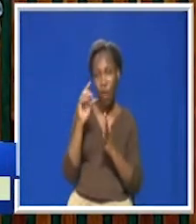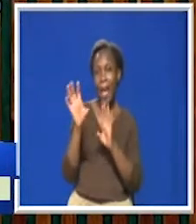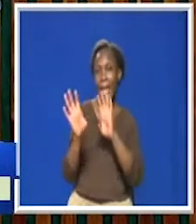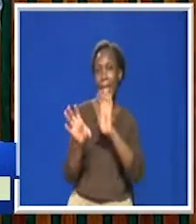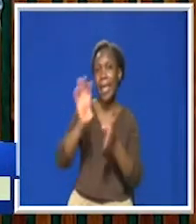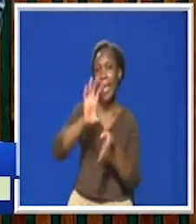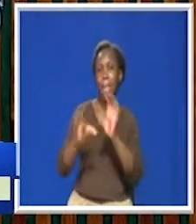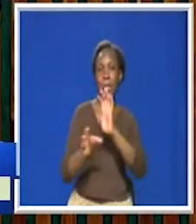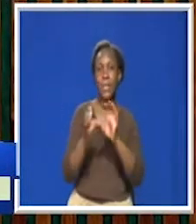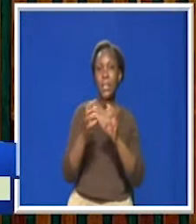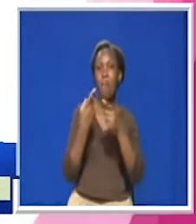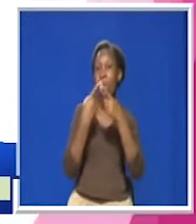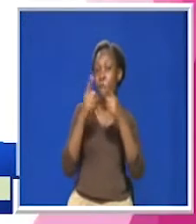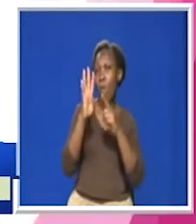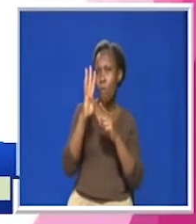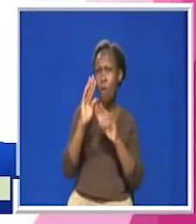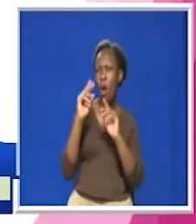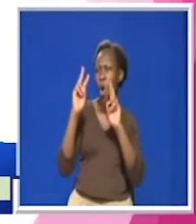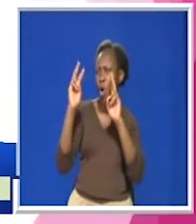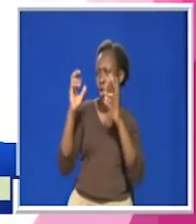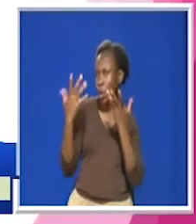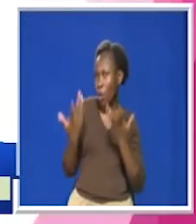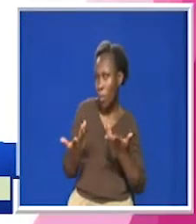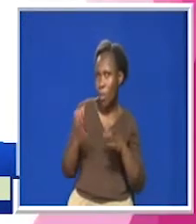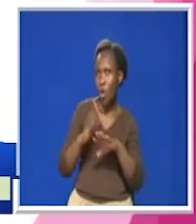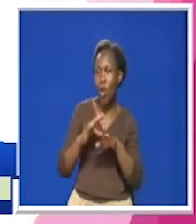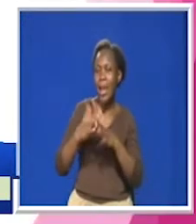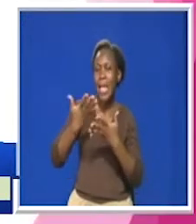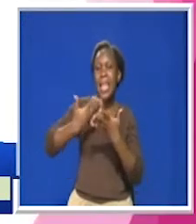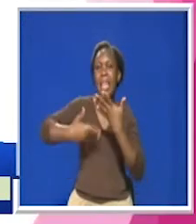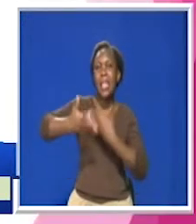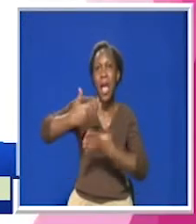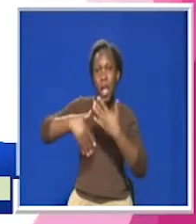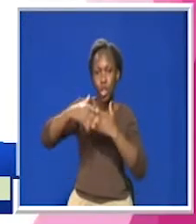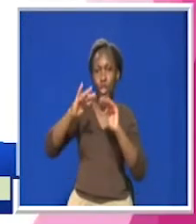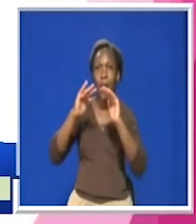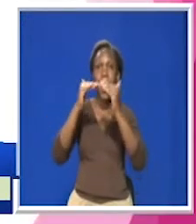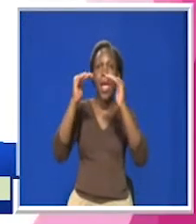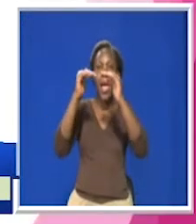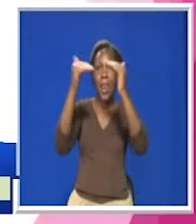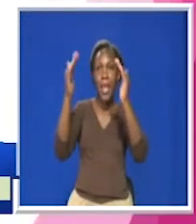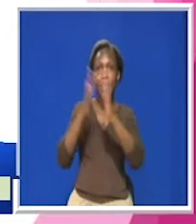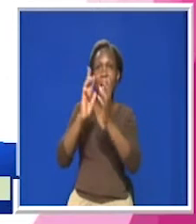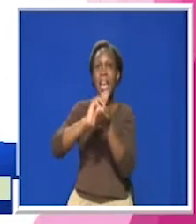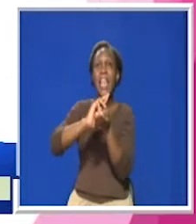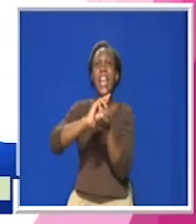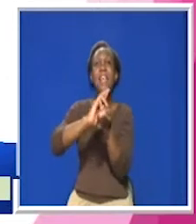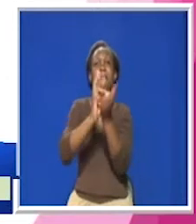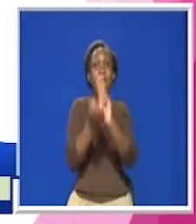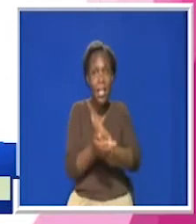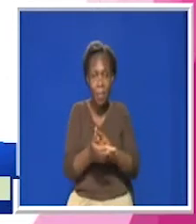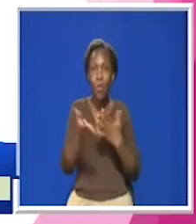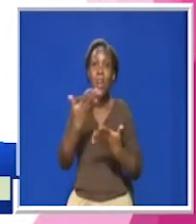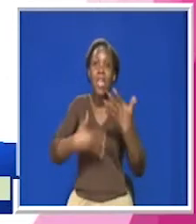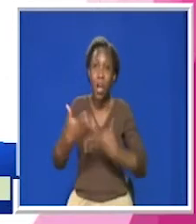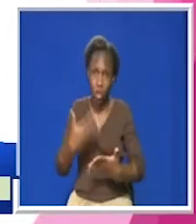4. Our topic of today is reaction rate and reversible reactions,